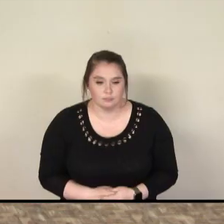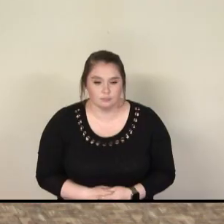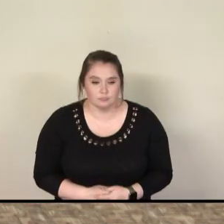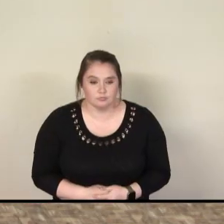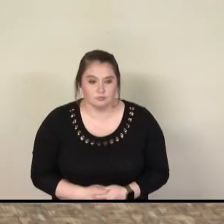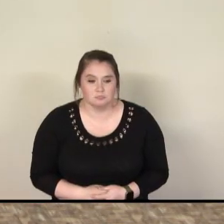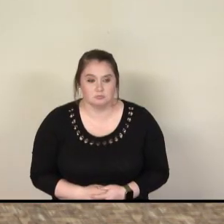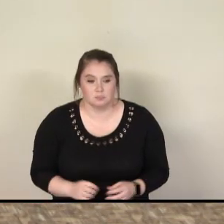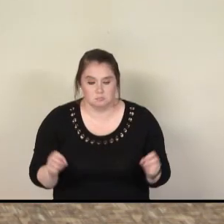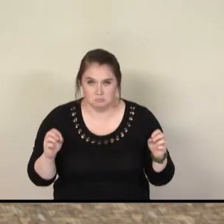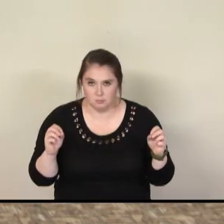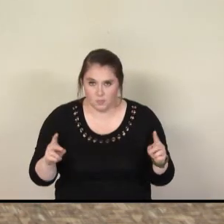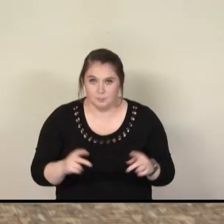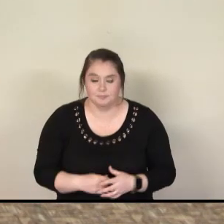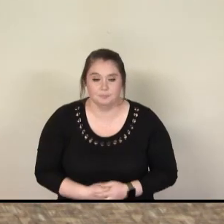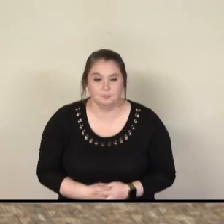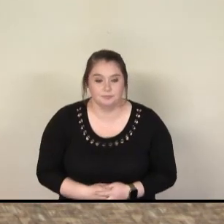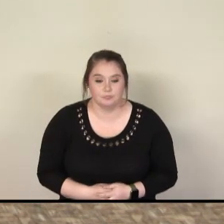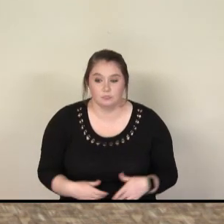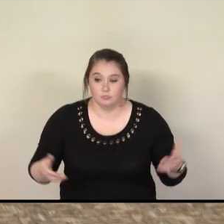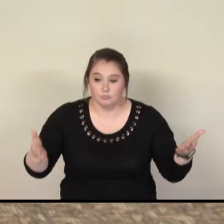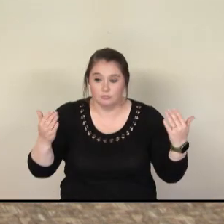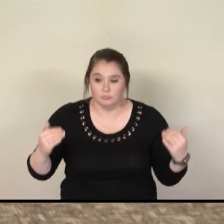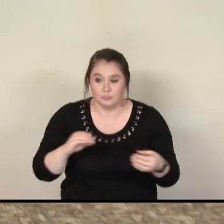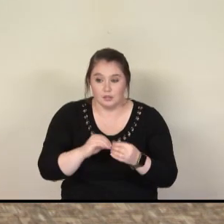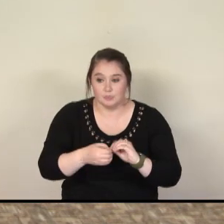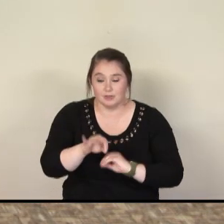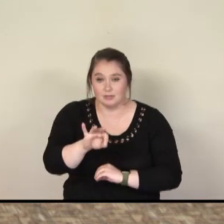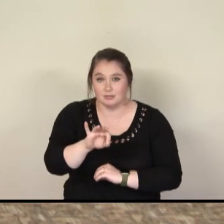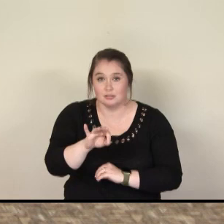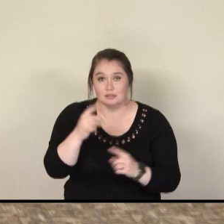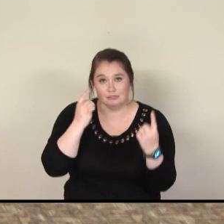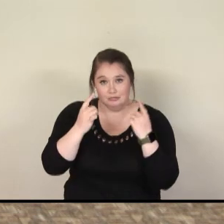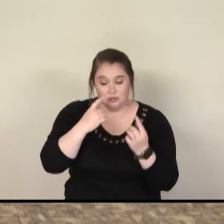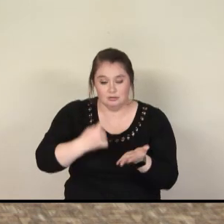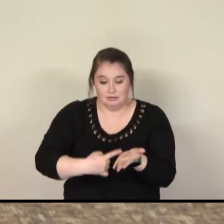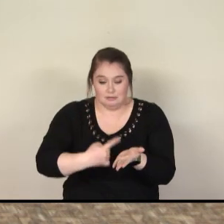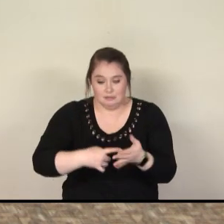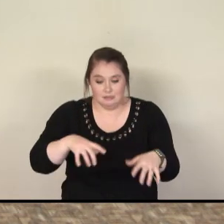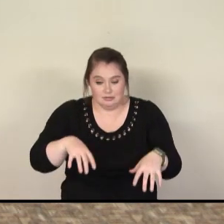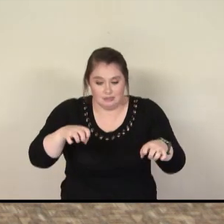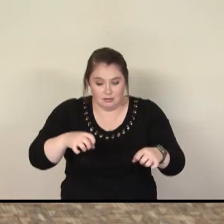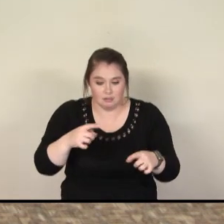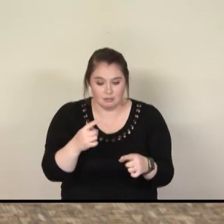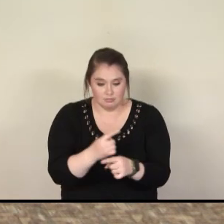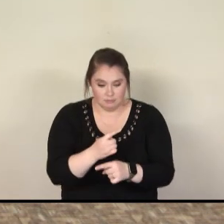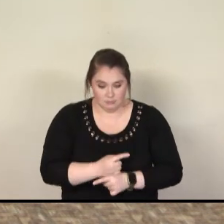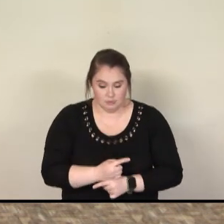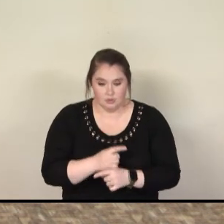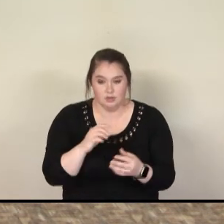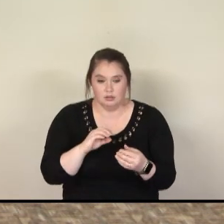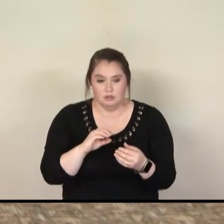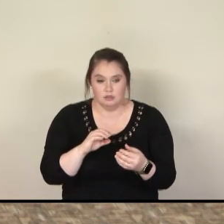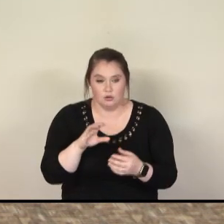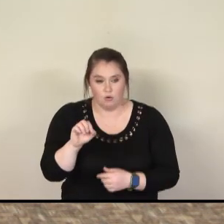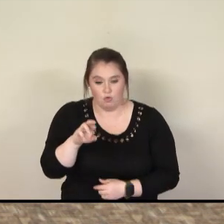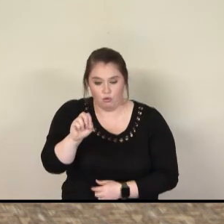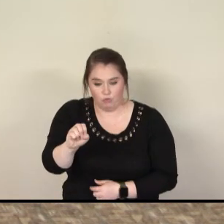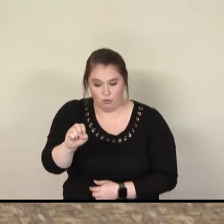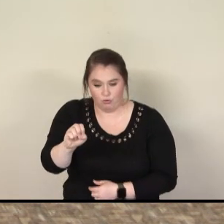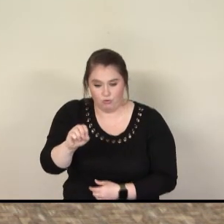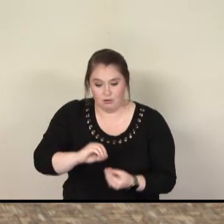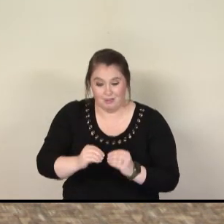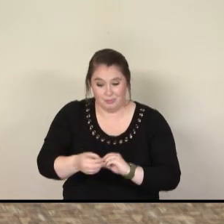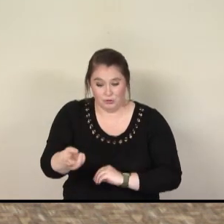Great, okay. Moving on to number 9, consider, discuss, take appropriate action regarding the approval of change order number 2 to Core